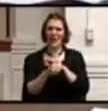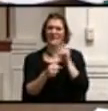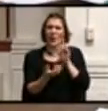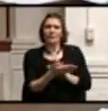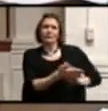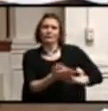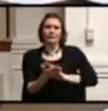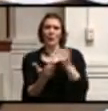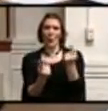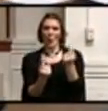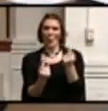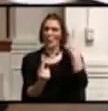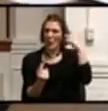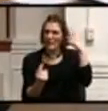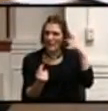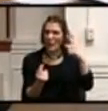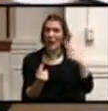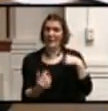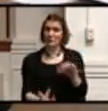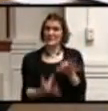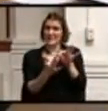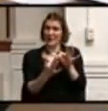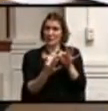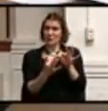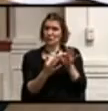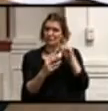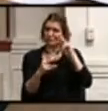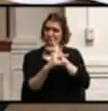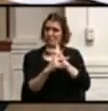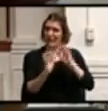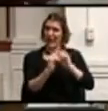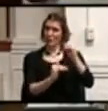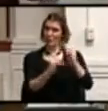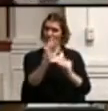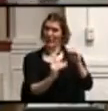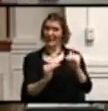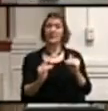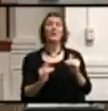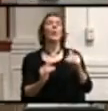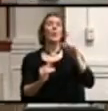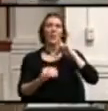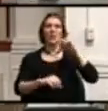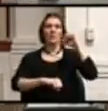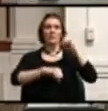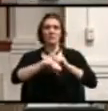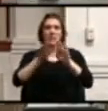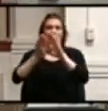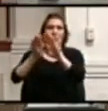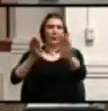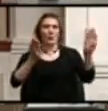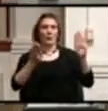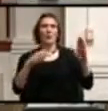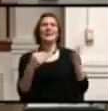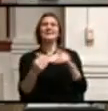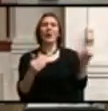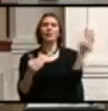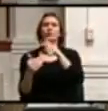special considerations in constructing that? Well, it's all hard surface, able to be washed